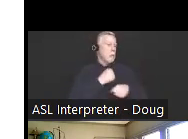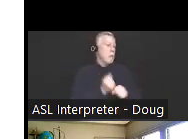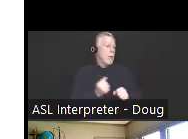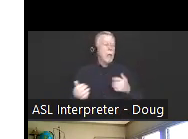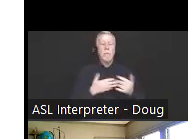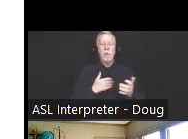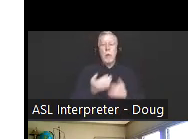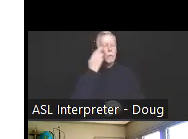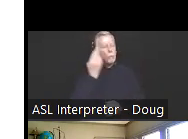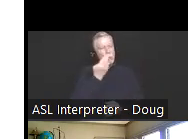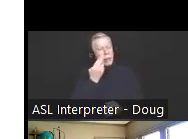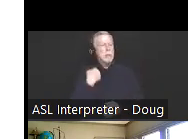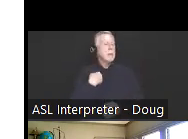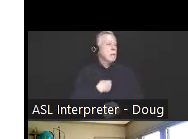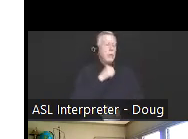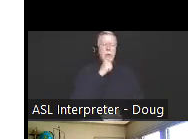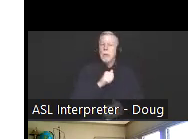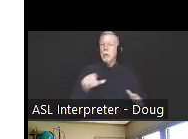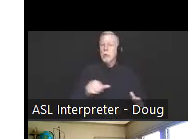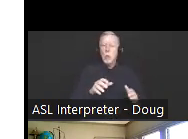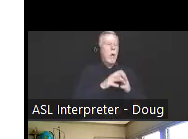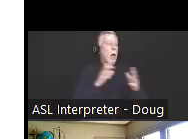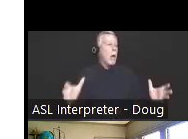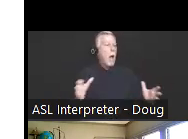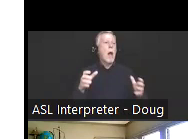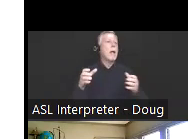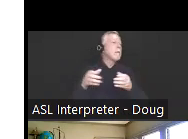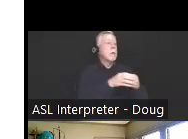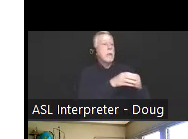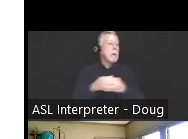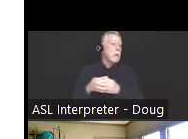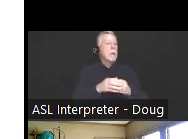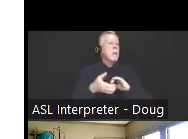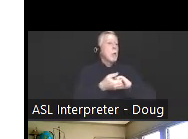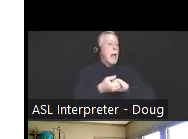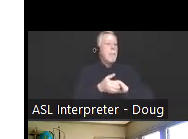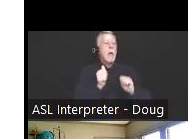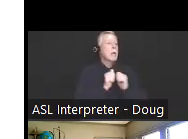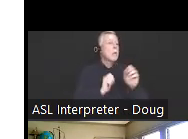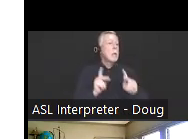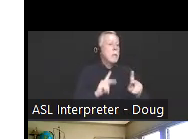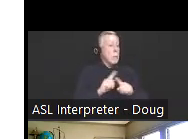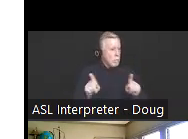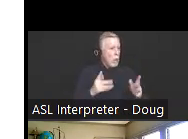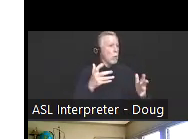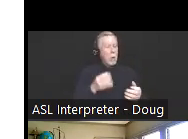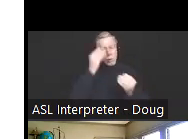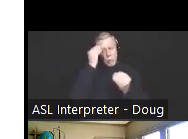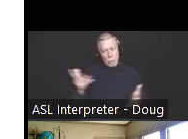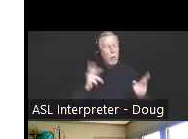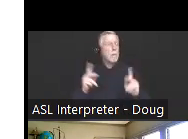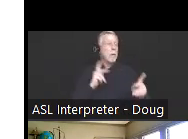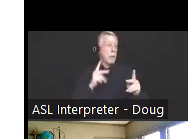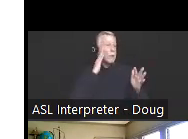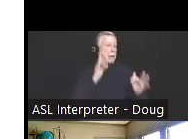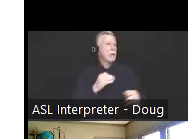reason. We didn't do a lot of collaborating with people, but we want to inform folks of the decision that we made. That's the other